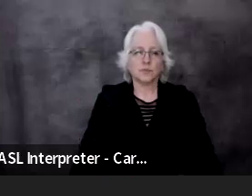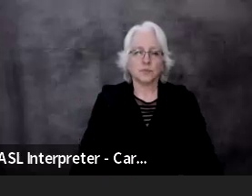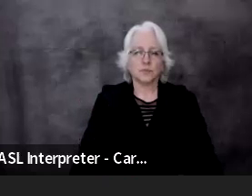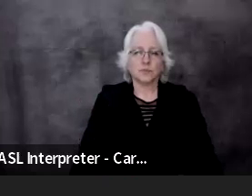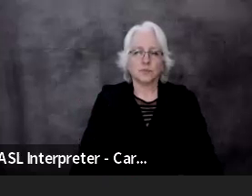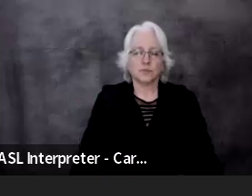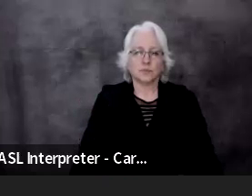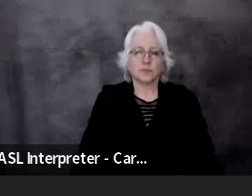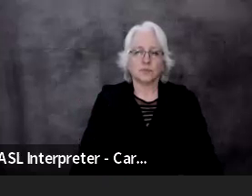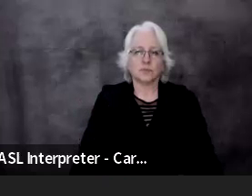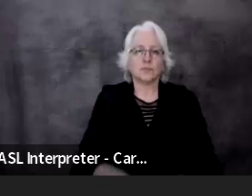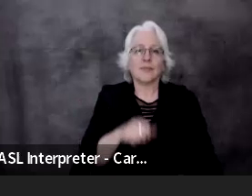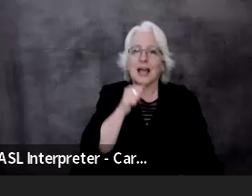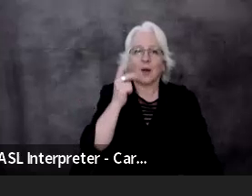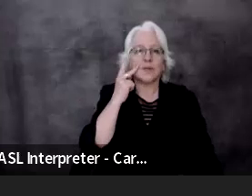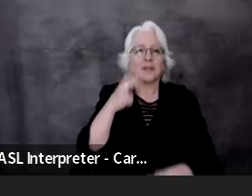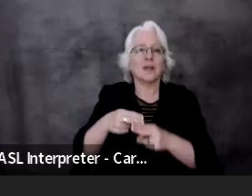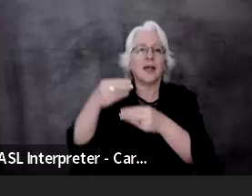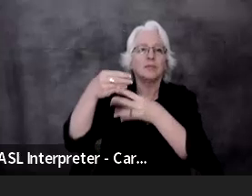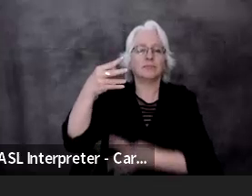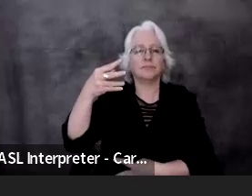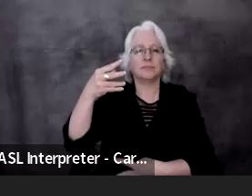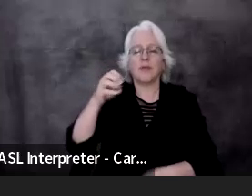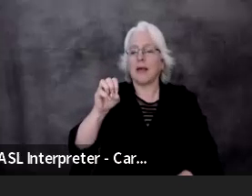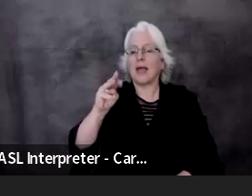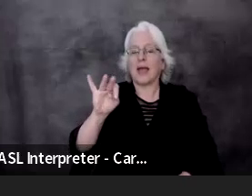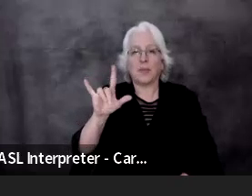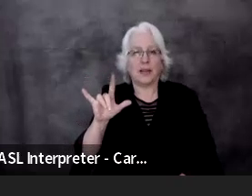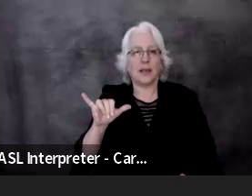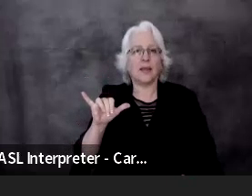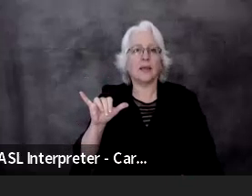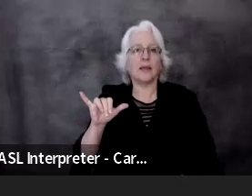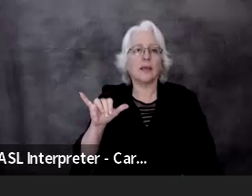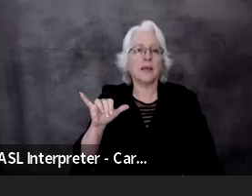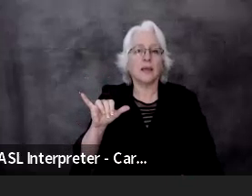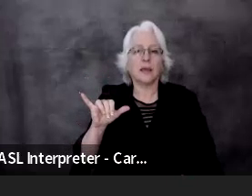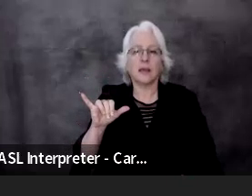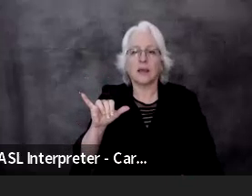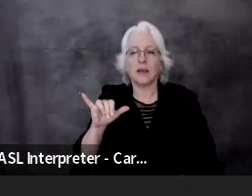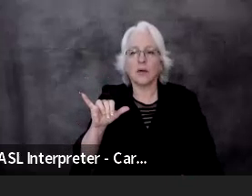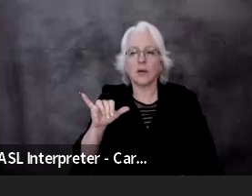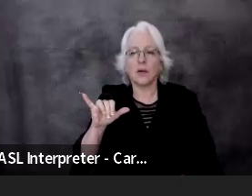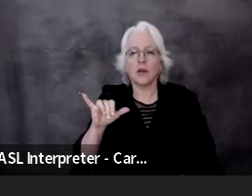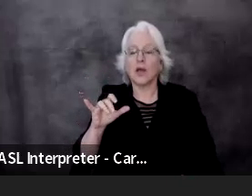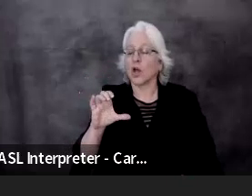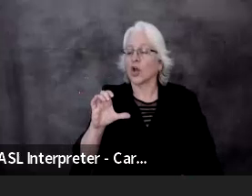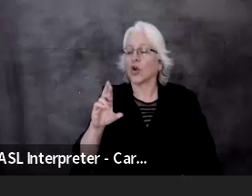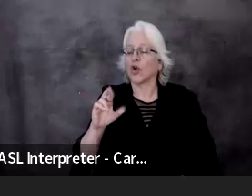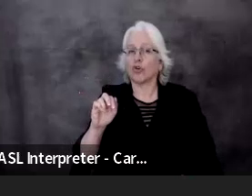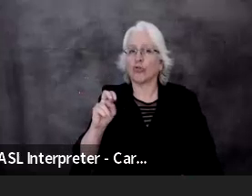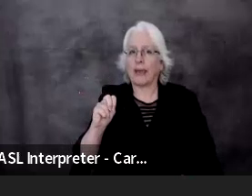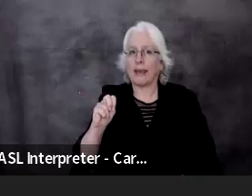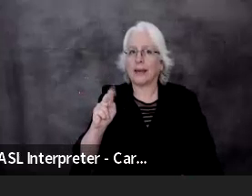I'm not seeing you in the participant list, so just want to do one last call that if Emily Cran King is